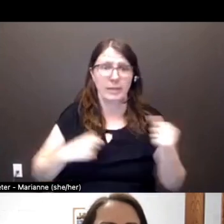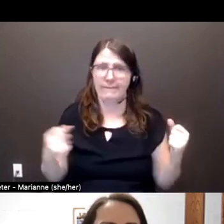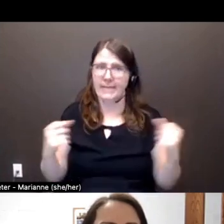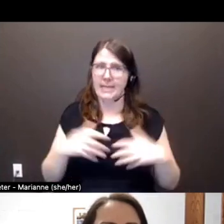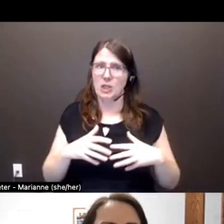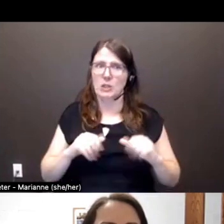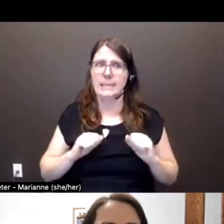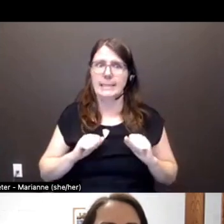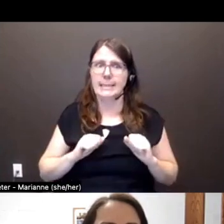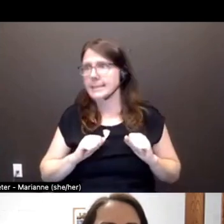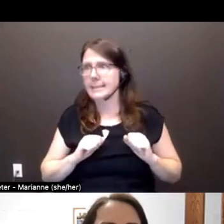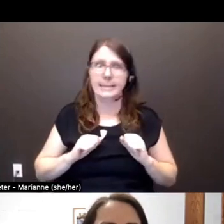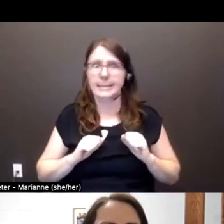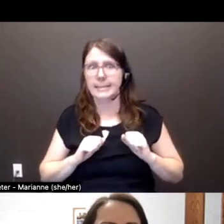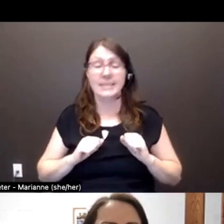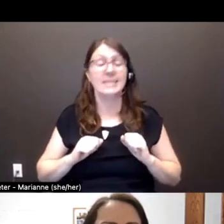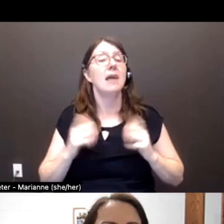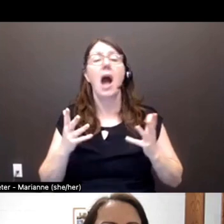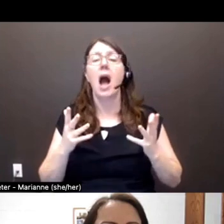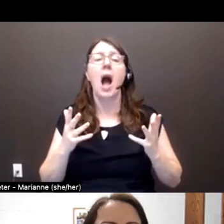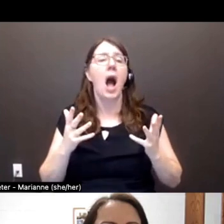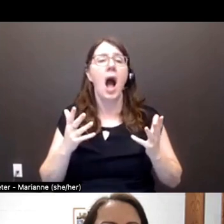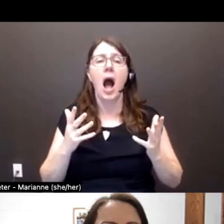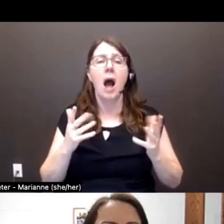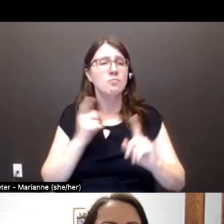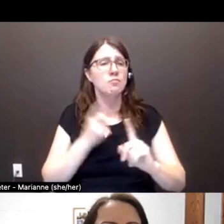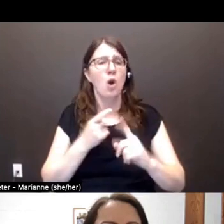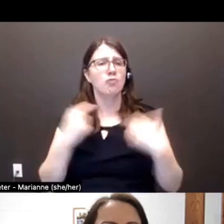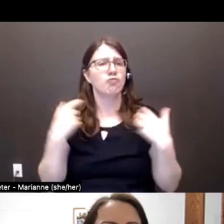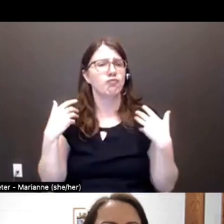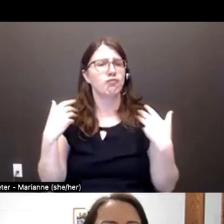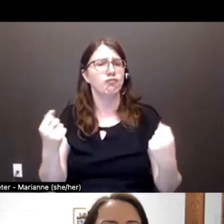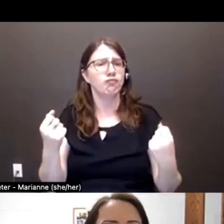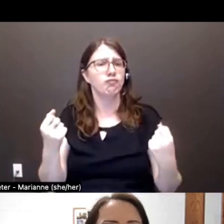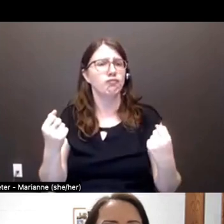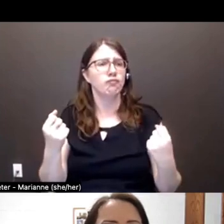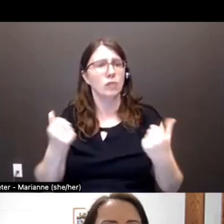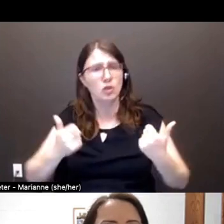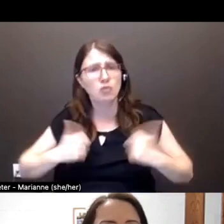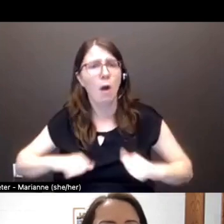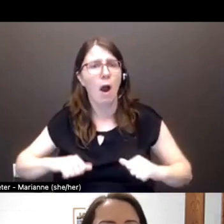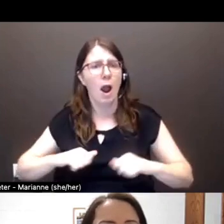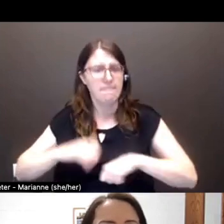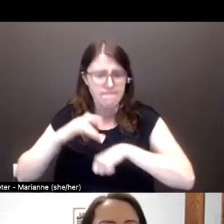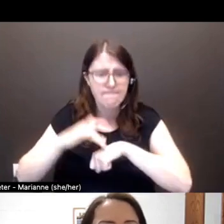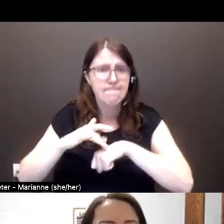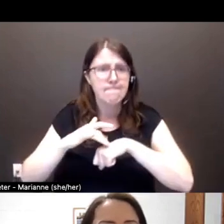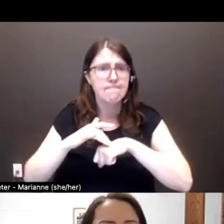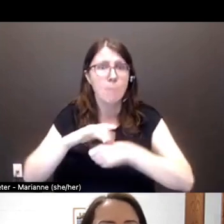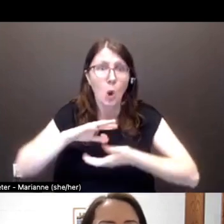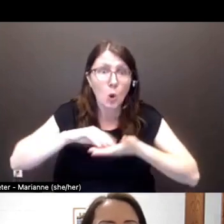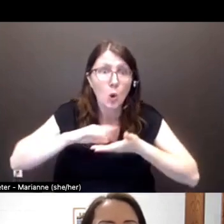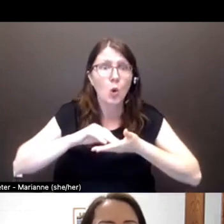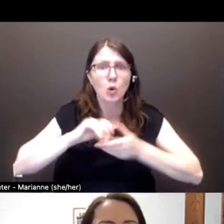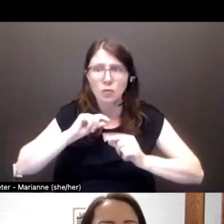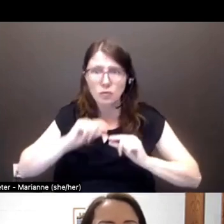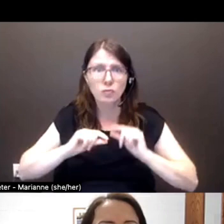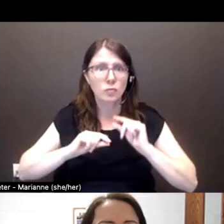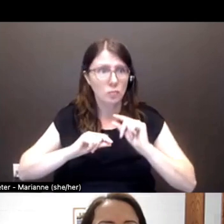learn every time you try to put yourself out there or explore. So I feel like it's a really